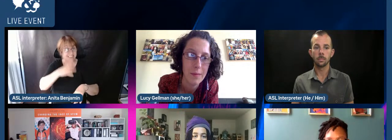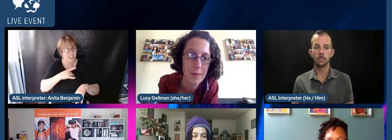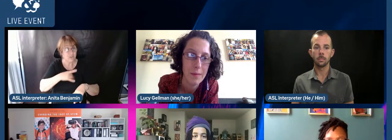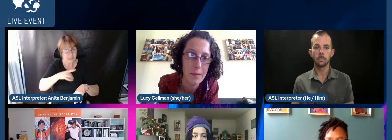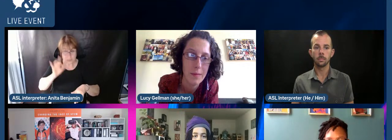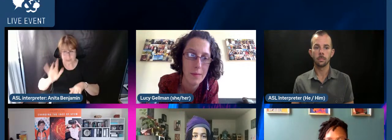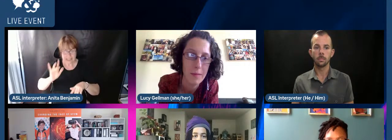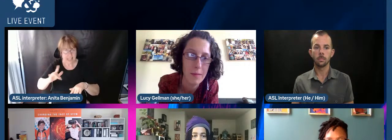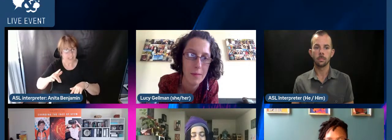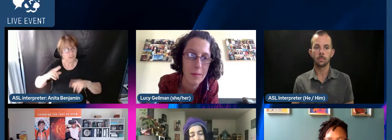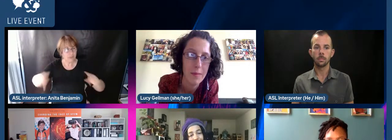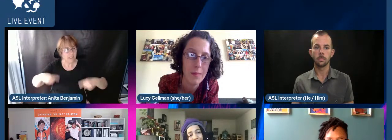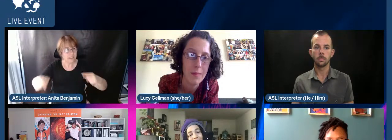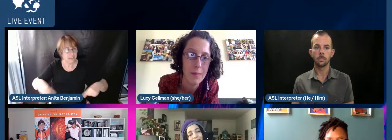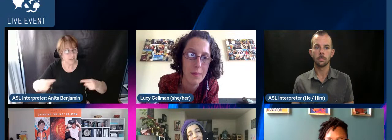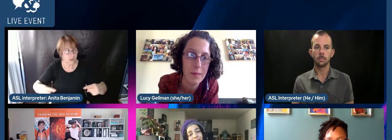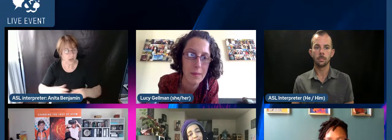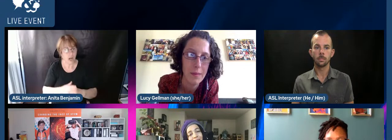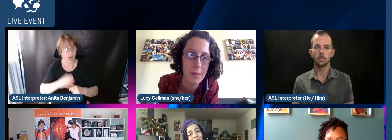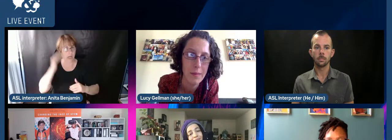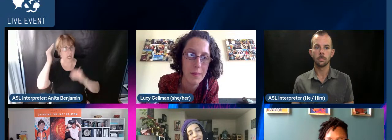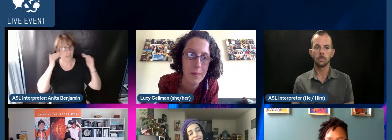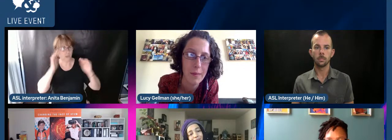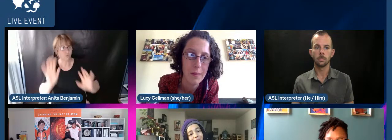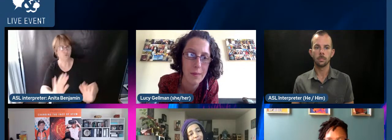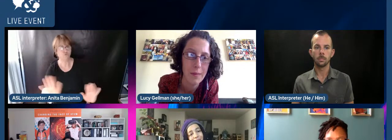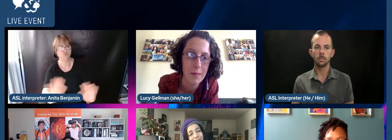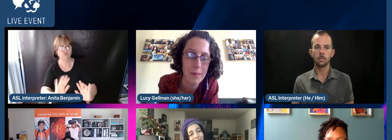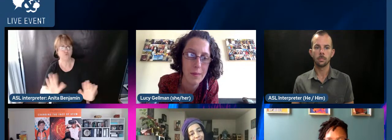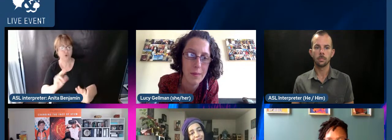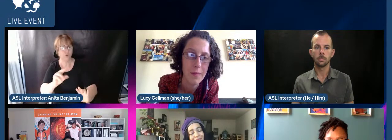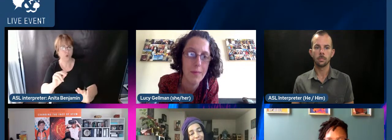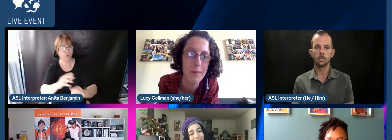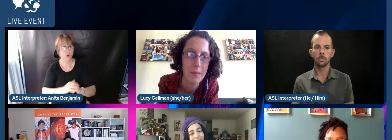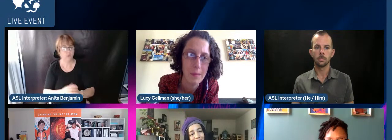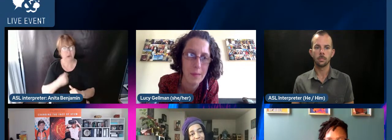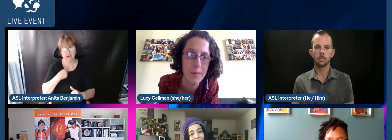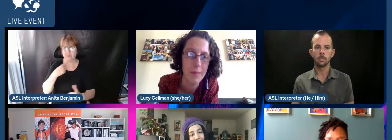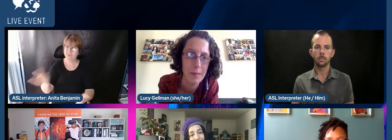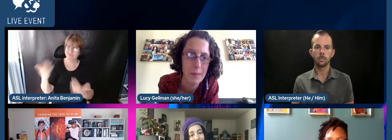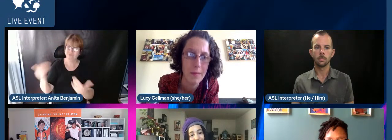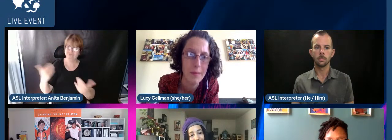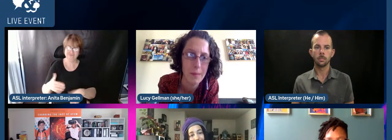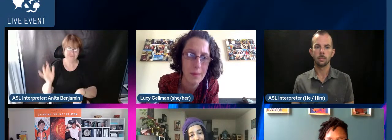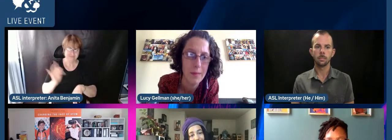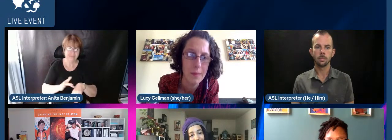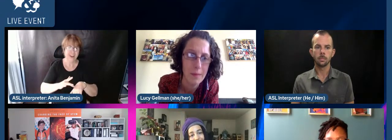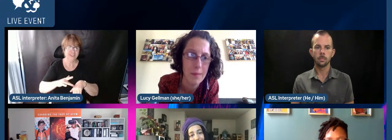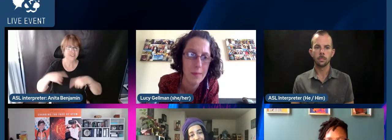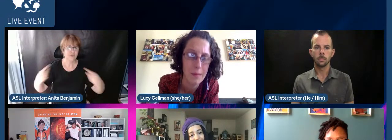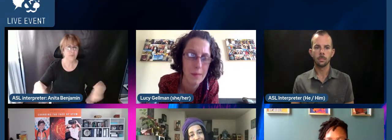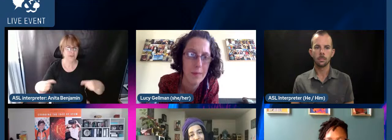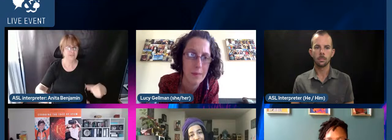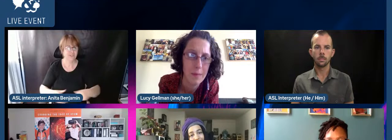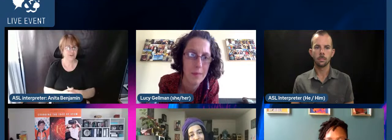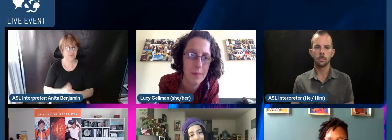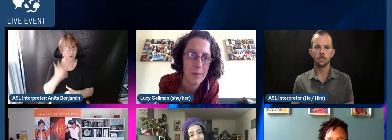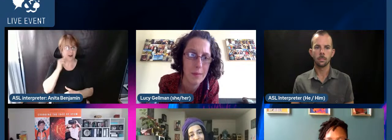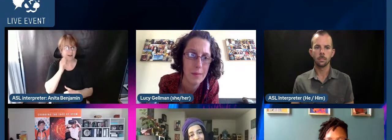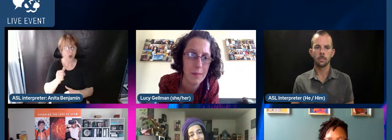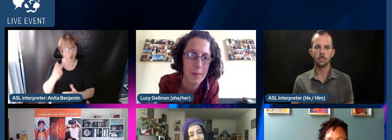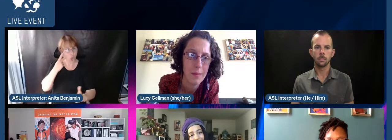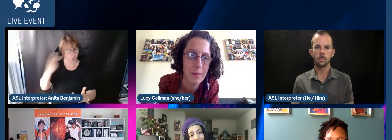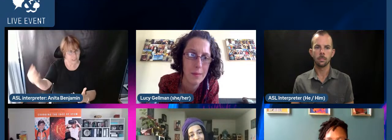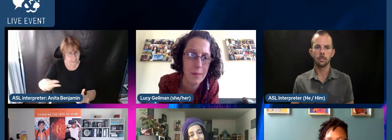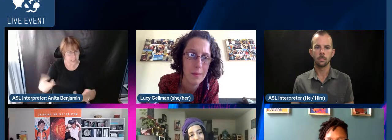no, no, no, no, don't bother her. Don't, no, let me let you touch the wheelchair. Let me let you see what the leg braces look